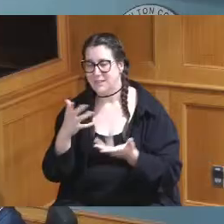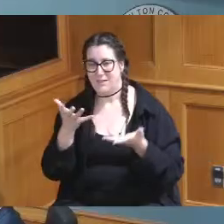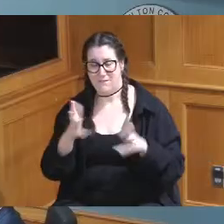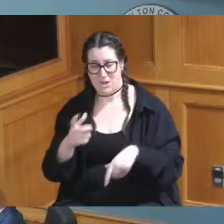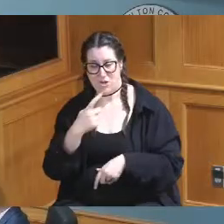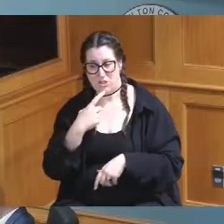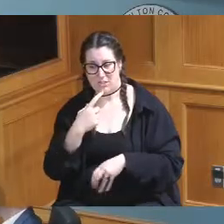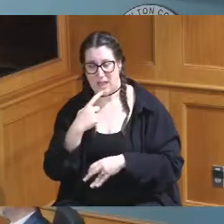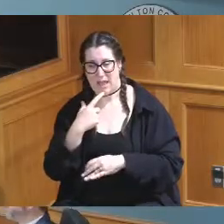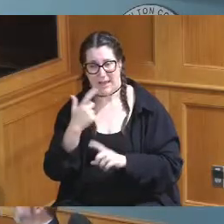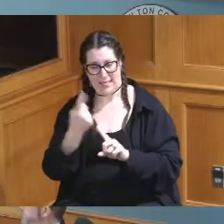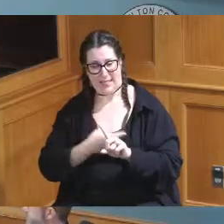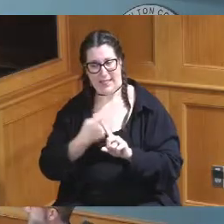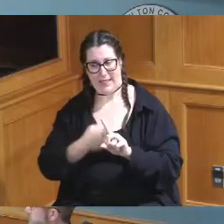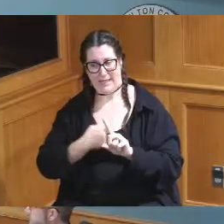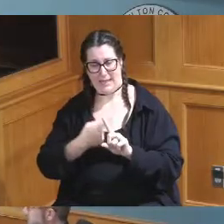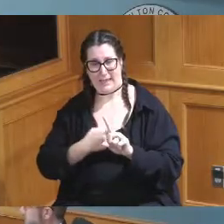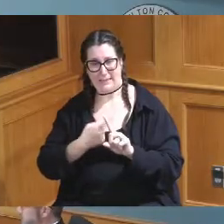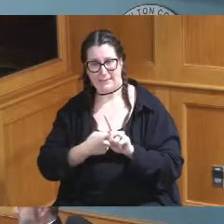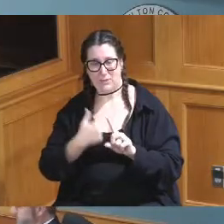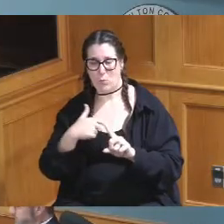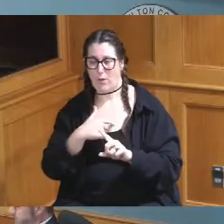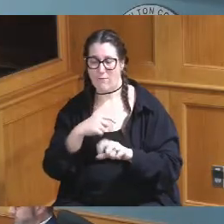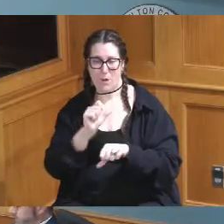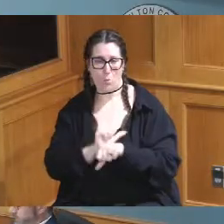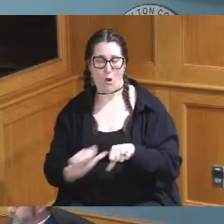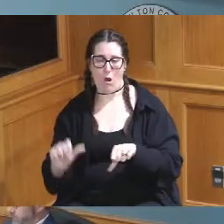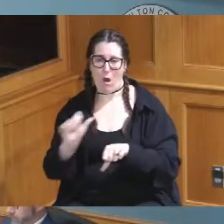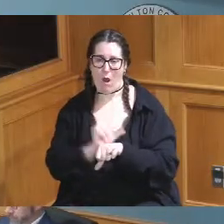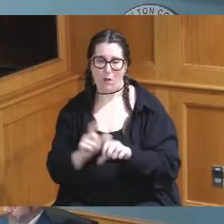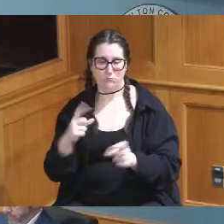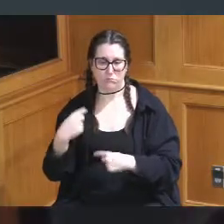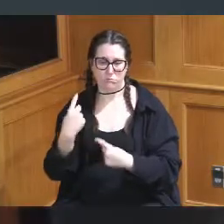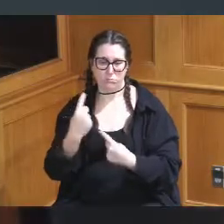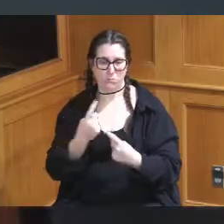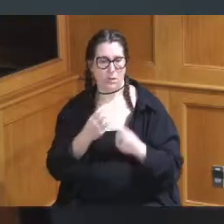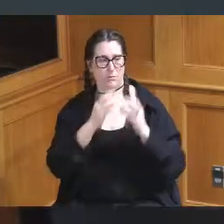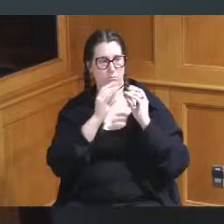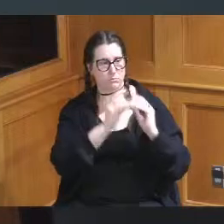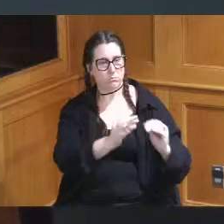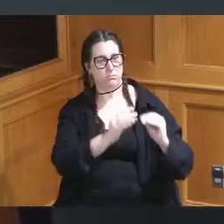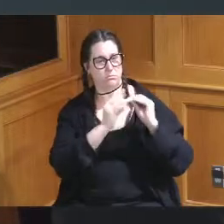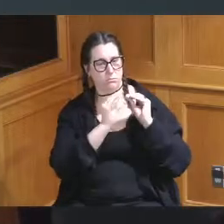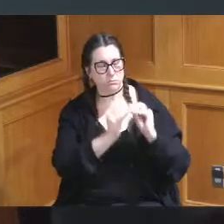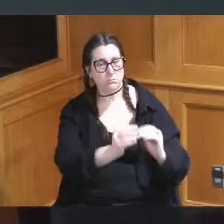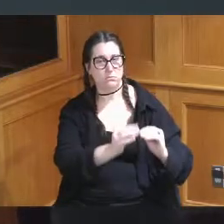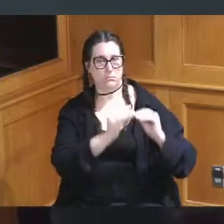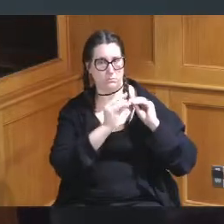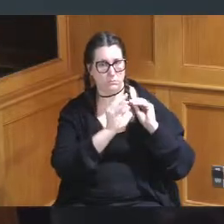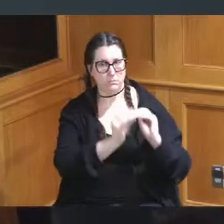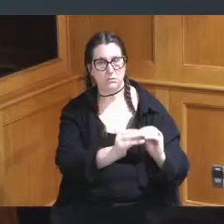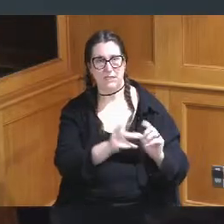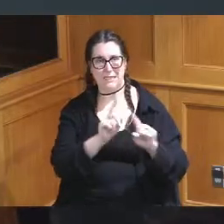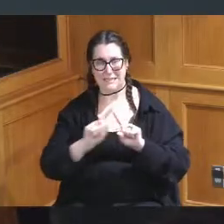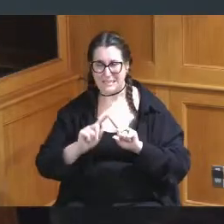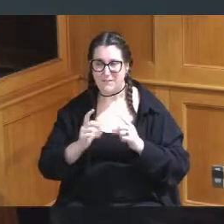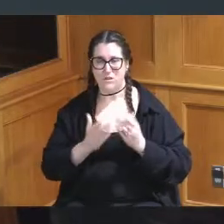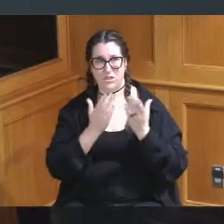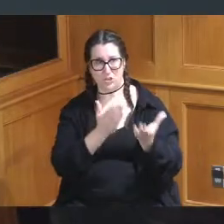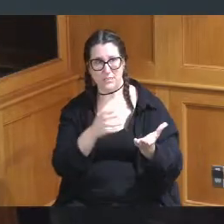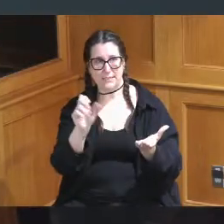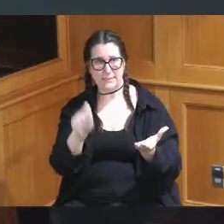earlier, the lease, we've been working on it forever, and it's been back and forth to the board with different recommendations